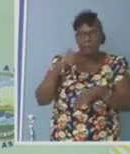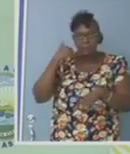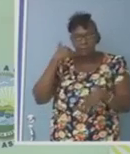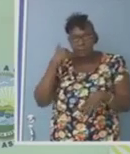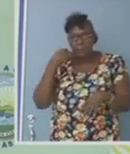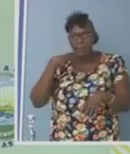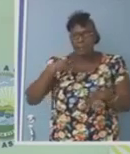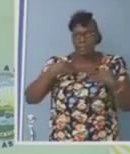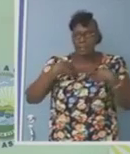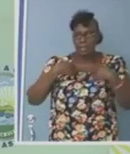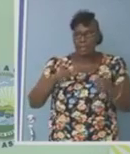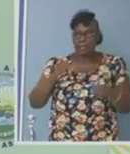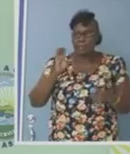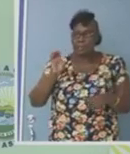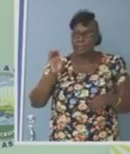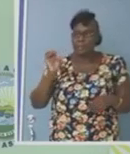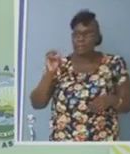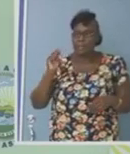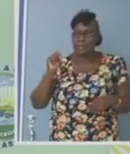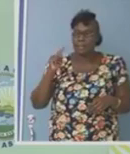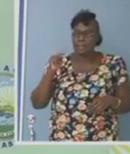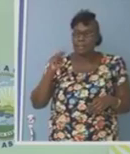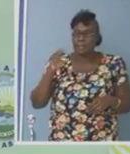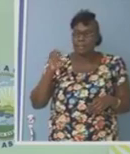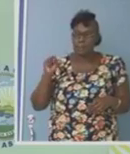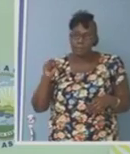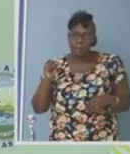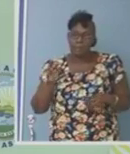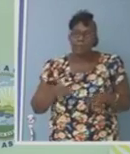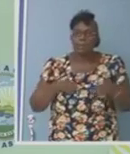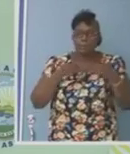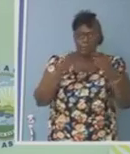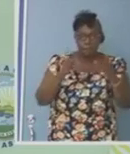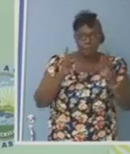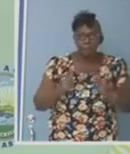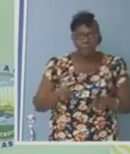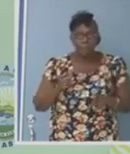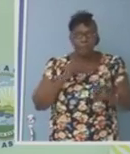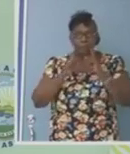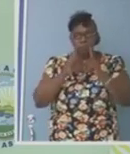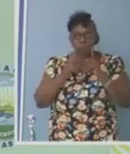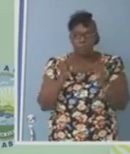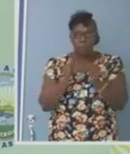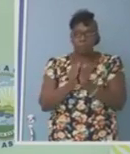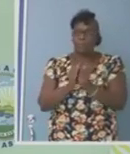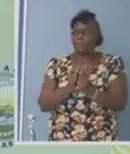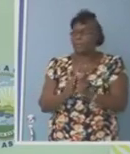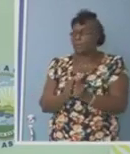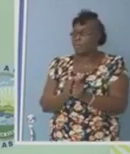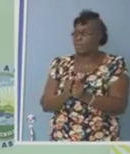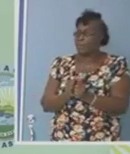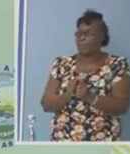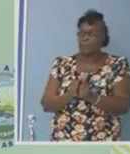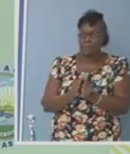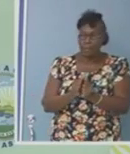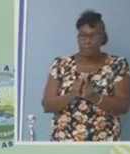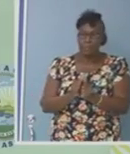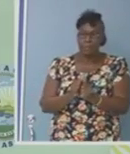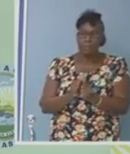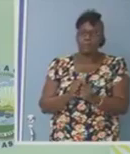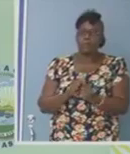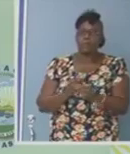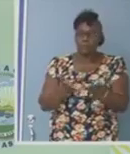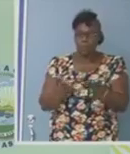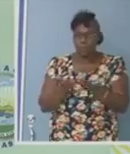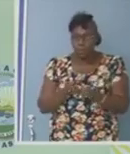the hospital, where they will be put on to an appropriate person to assist. I wish to communicate to